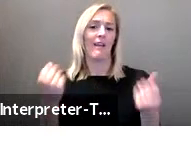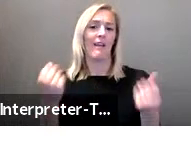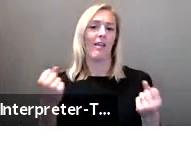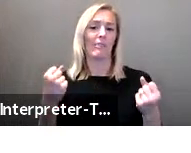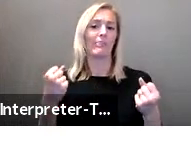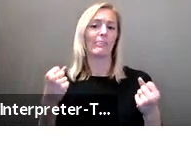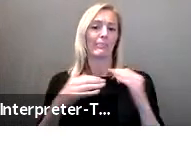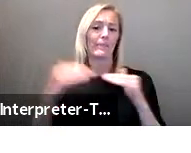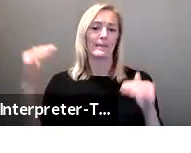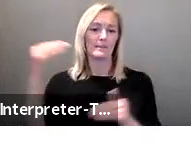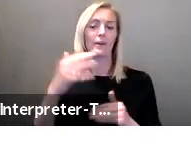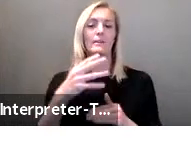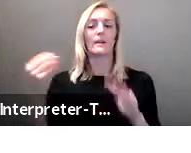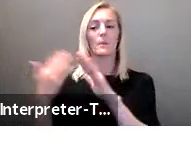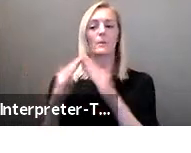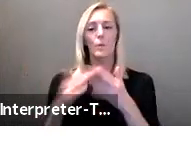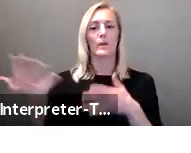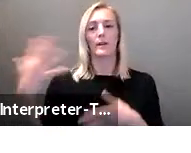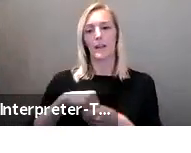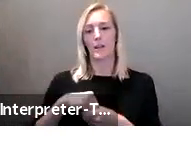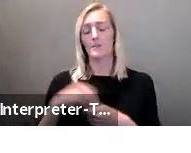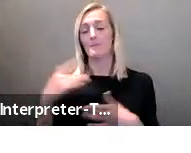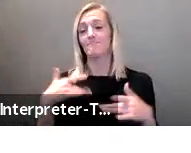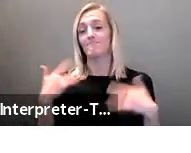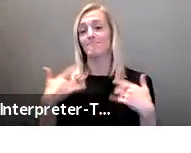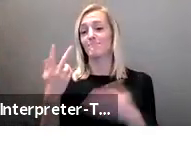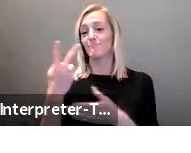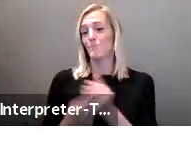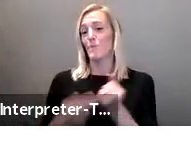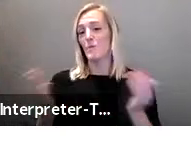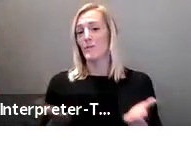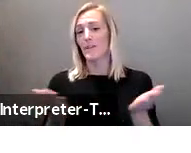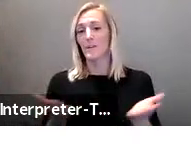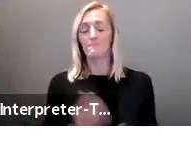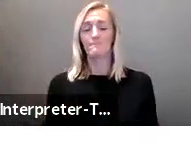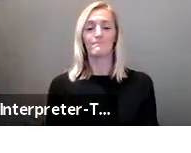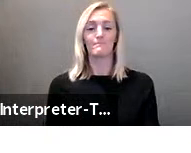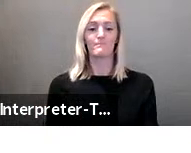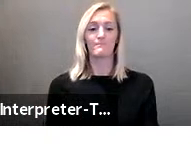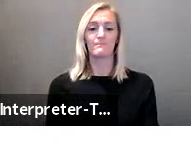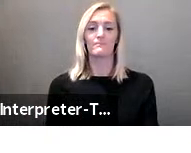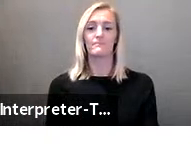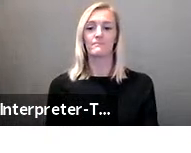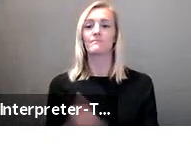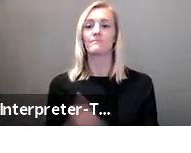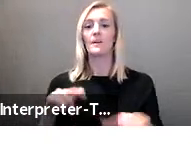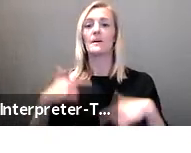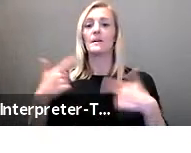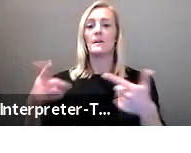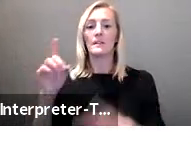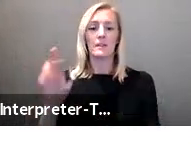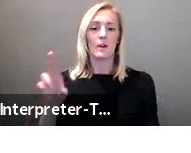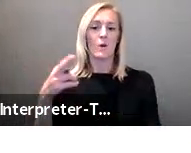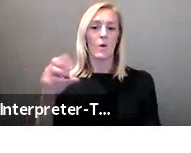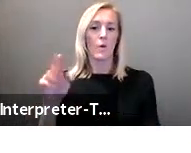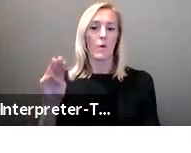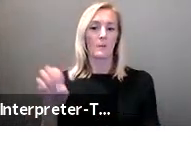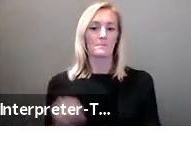engagement. We're very excited to have them both here today. With that, I will hand it over to Dr. Holmes for her presentation.